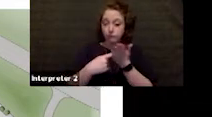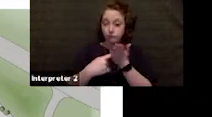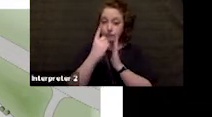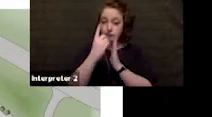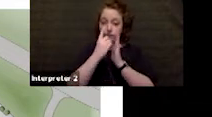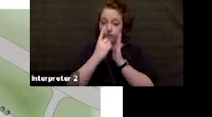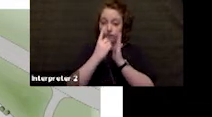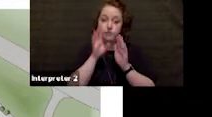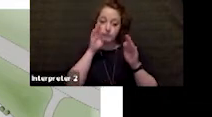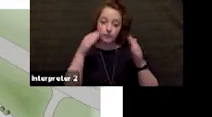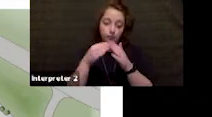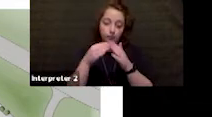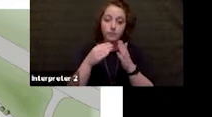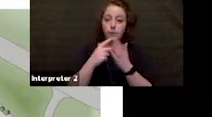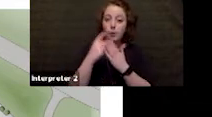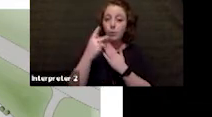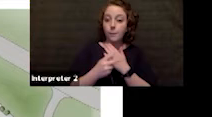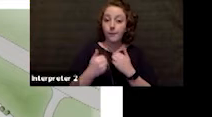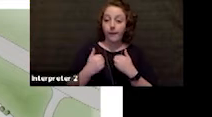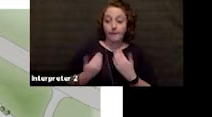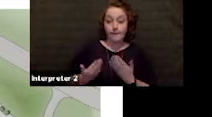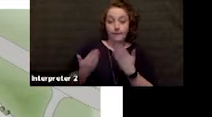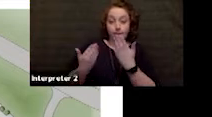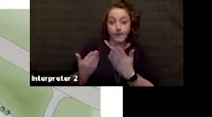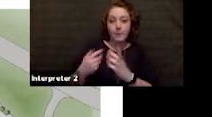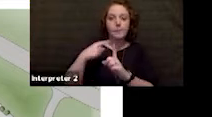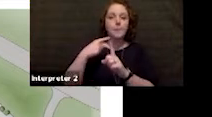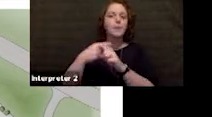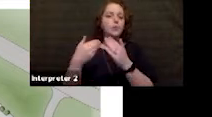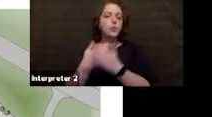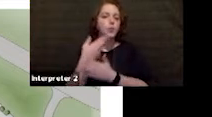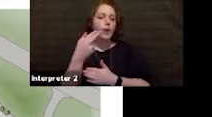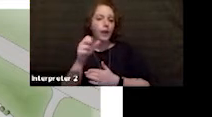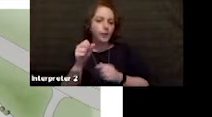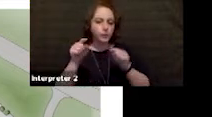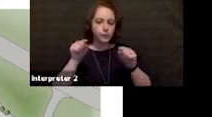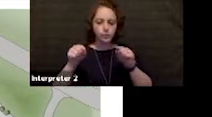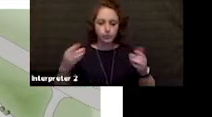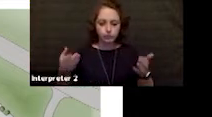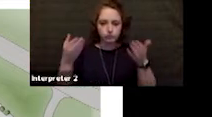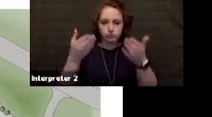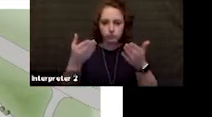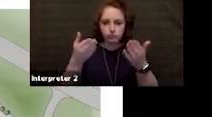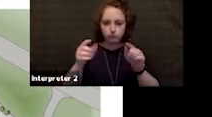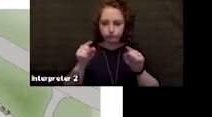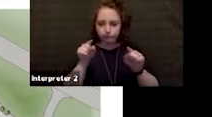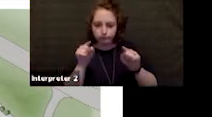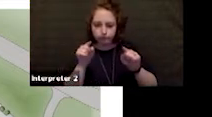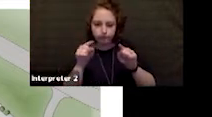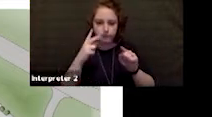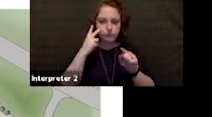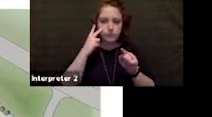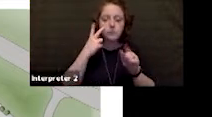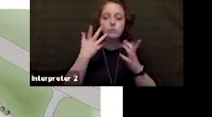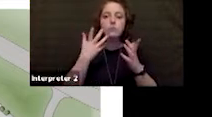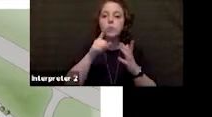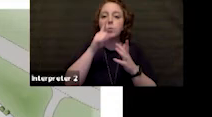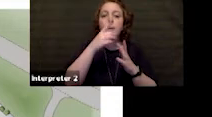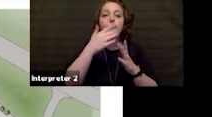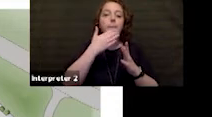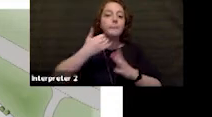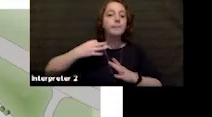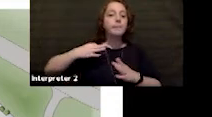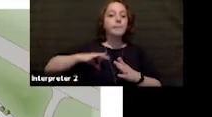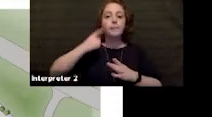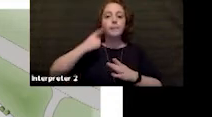the existing high school and then this new high school in order to determine what would be best for the overall district and all high school